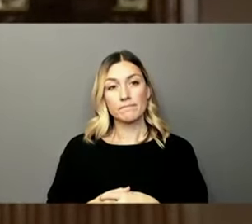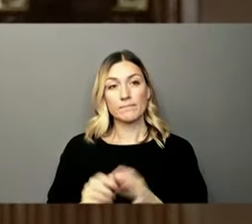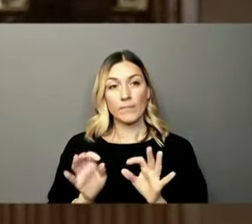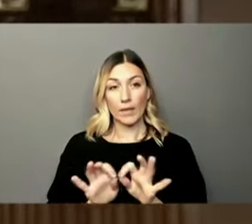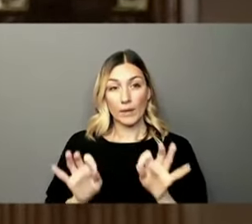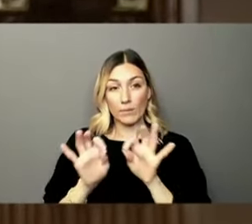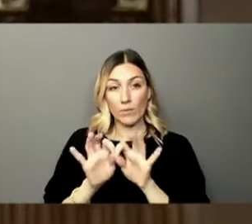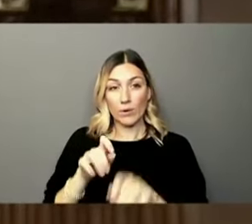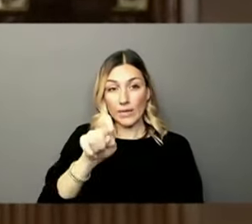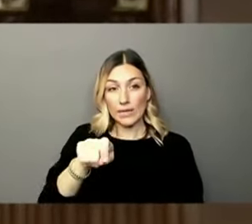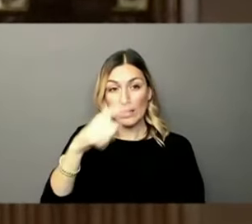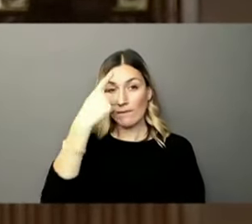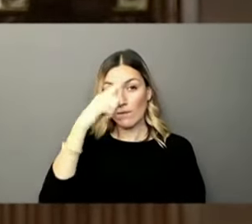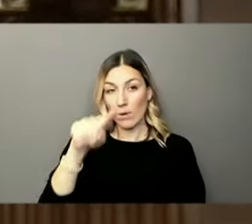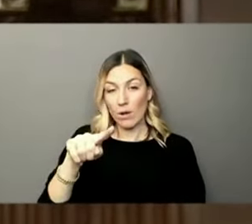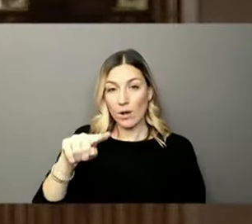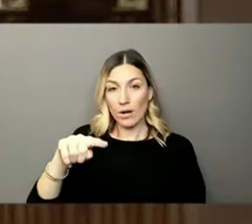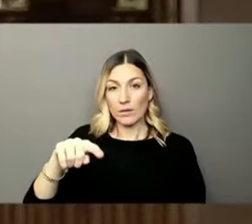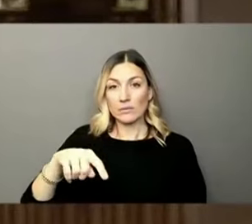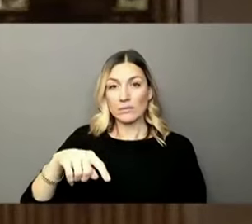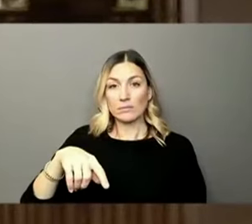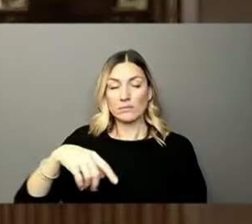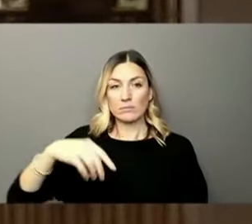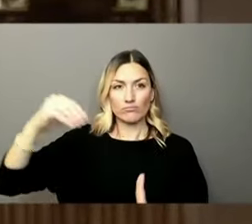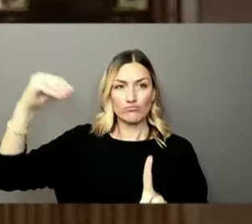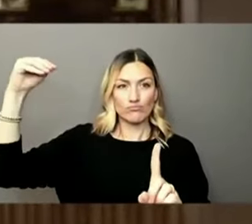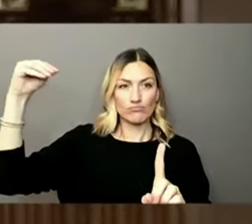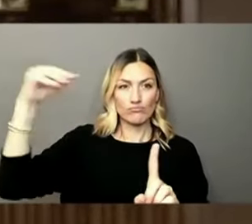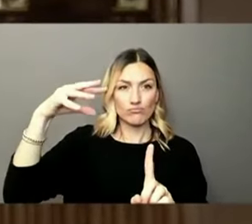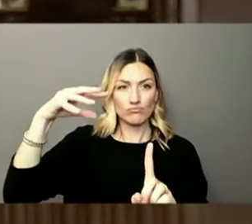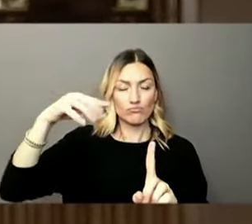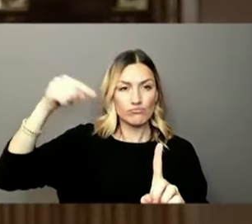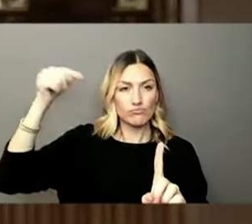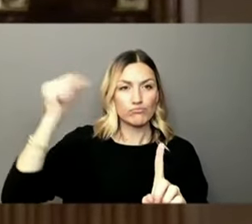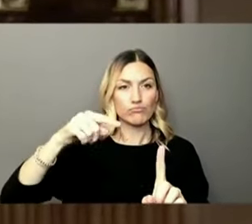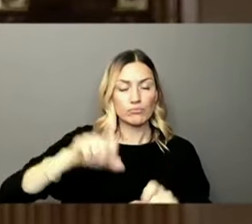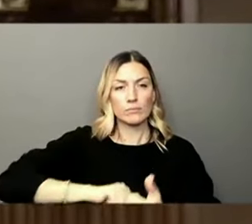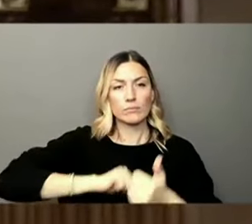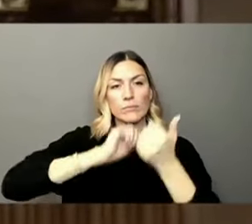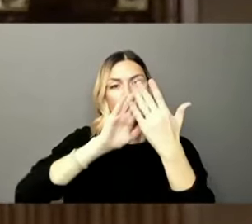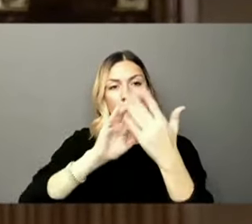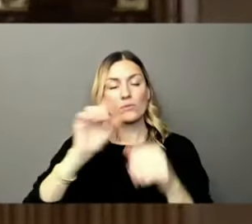for a moonshot initiative to tackle long COVID.